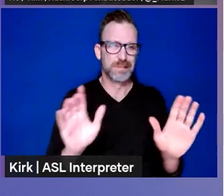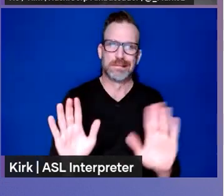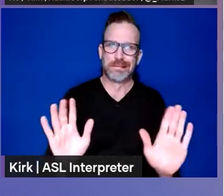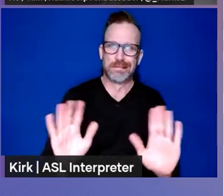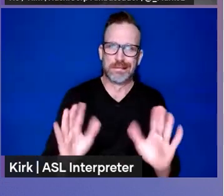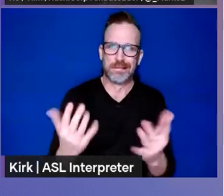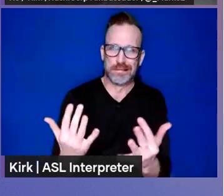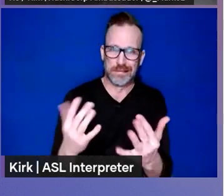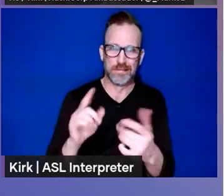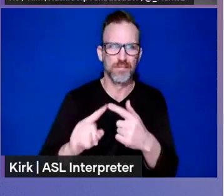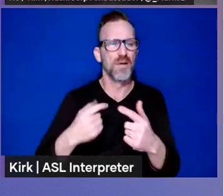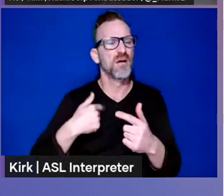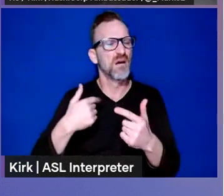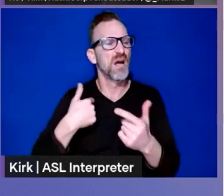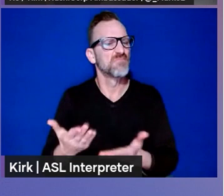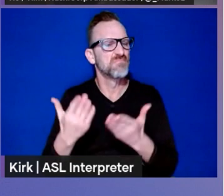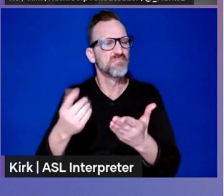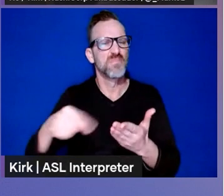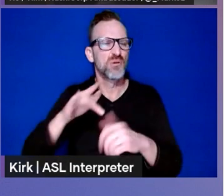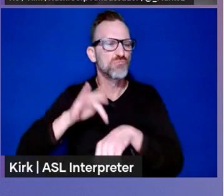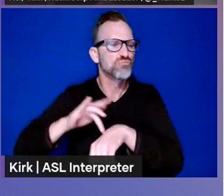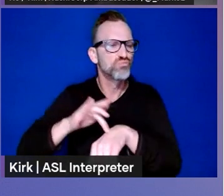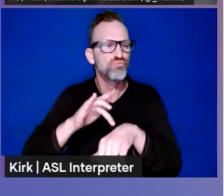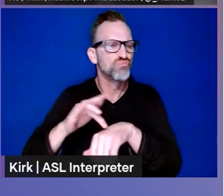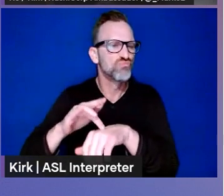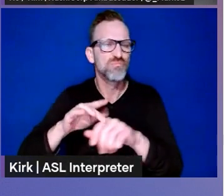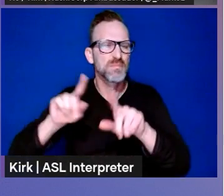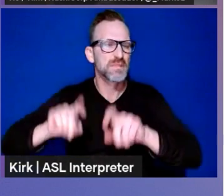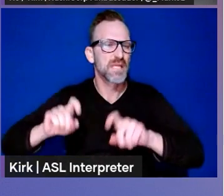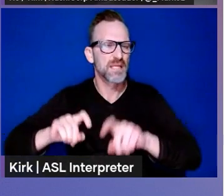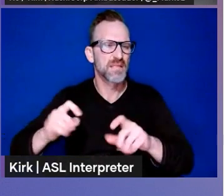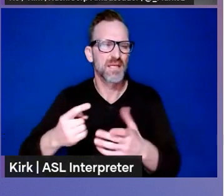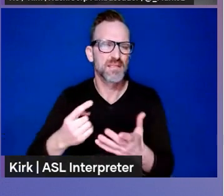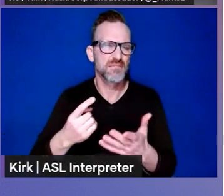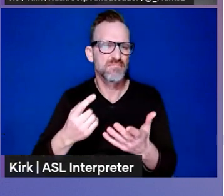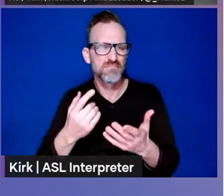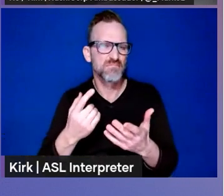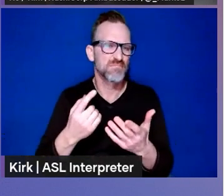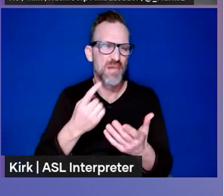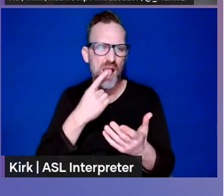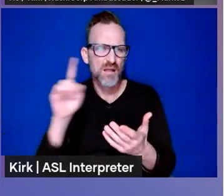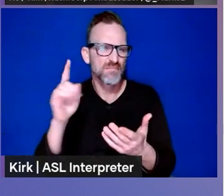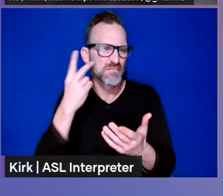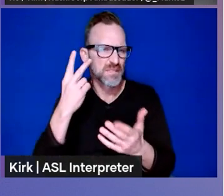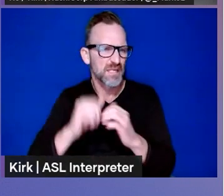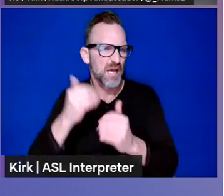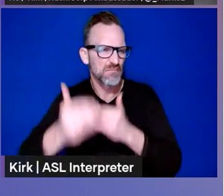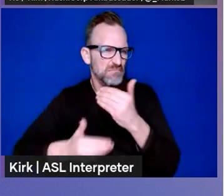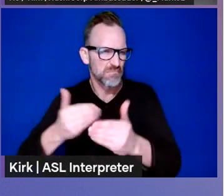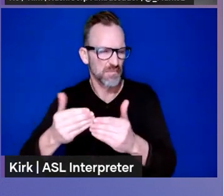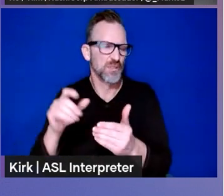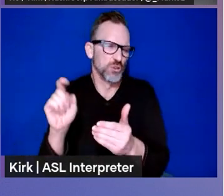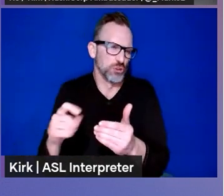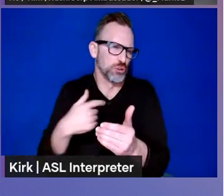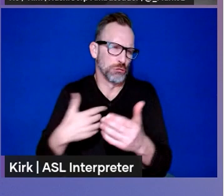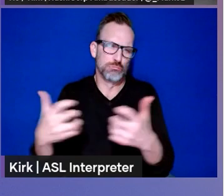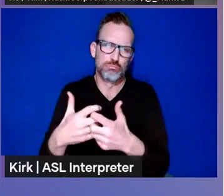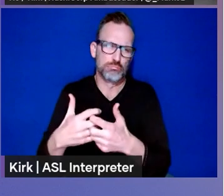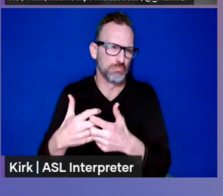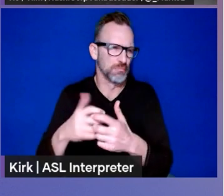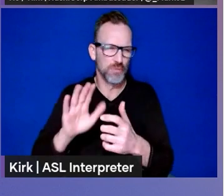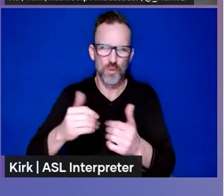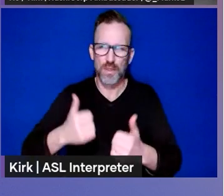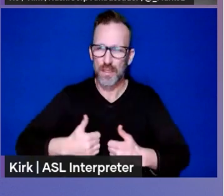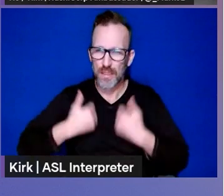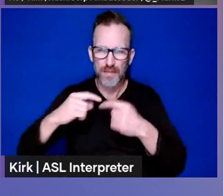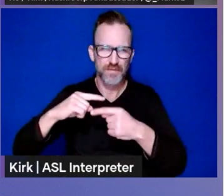kind of test it out and see how it works. I would definitely say it should work fine for any kind of development life cycles. So